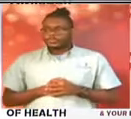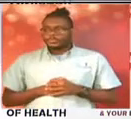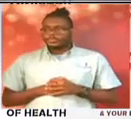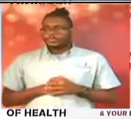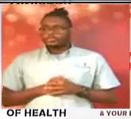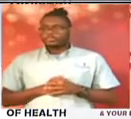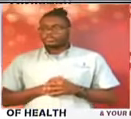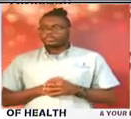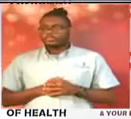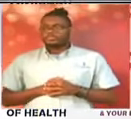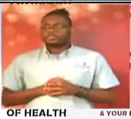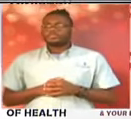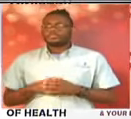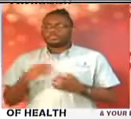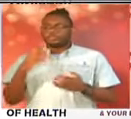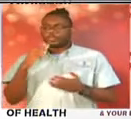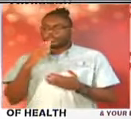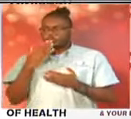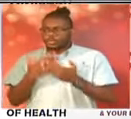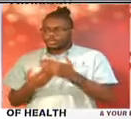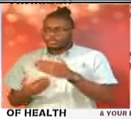Good morning, Express.